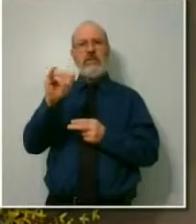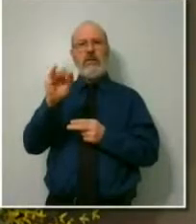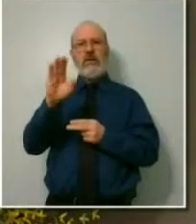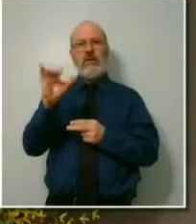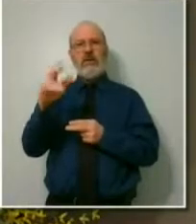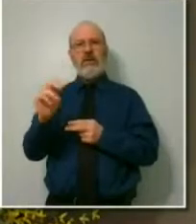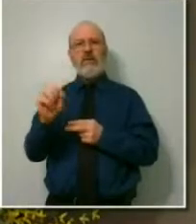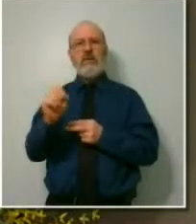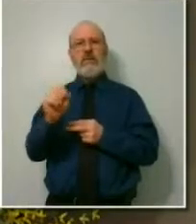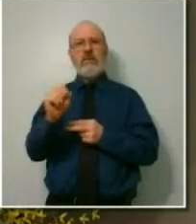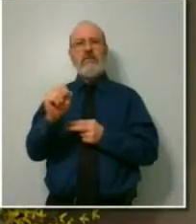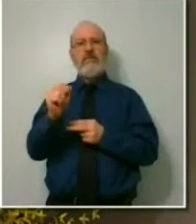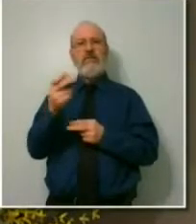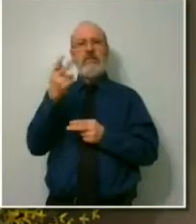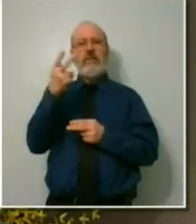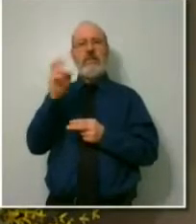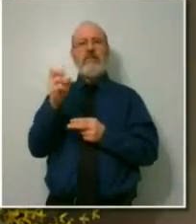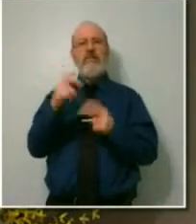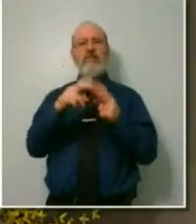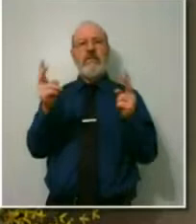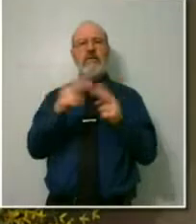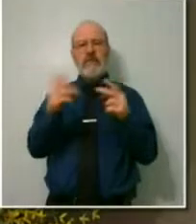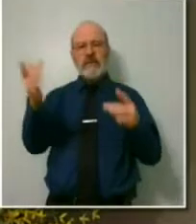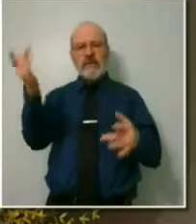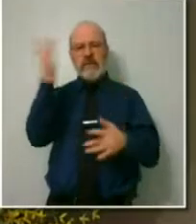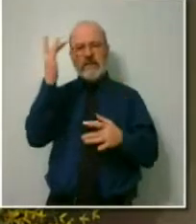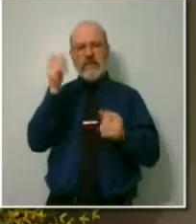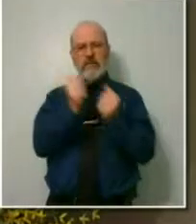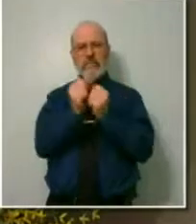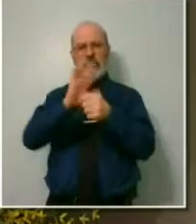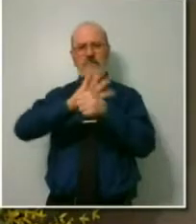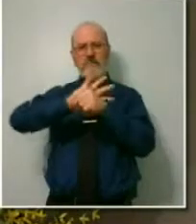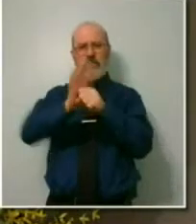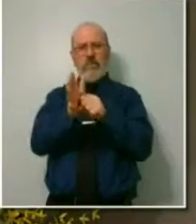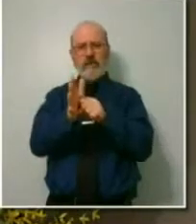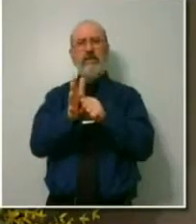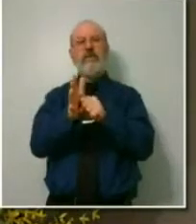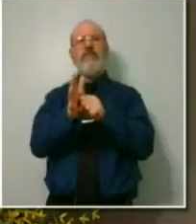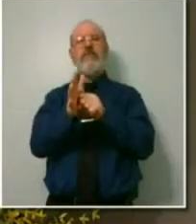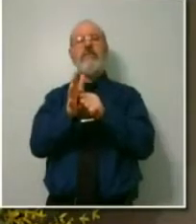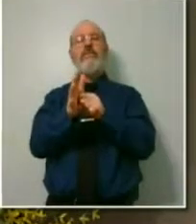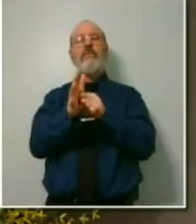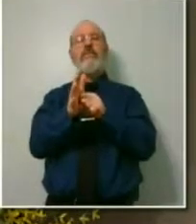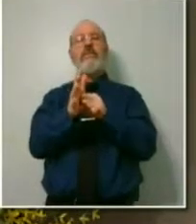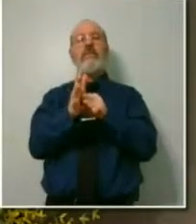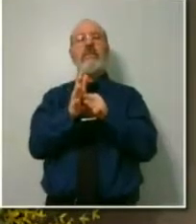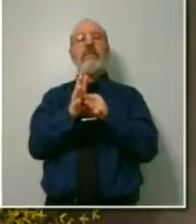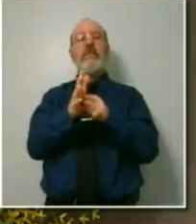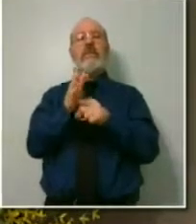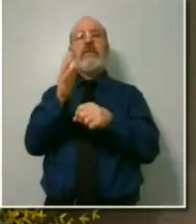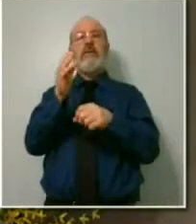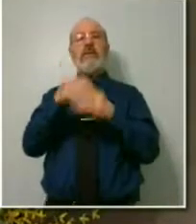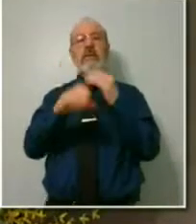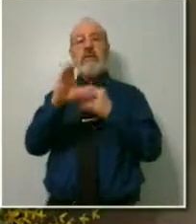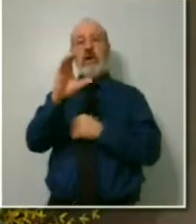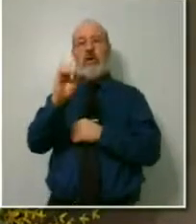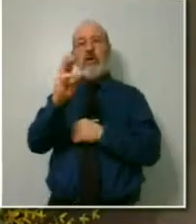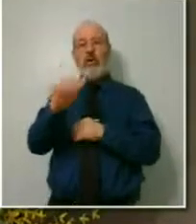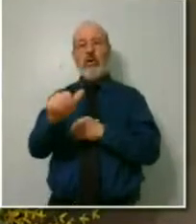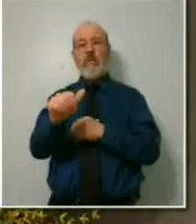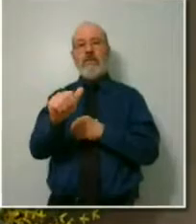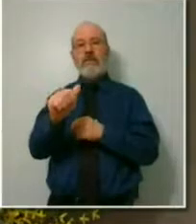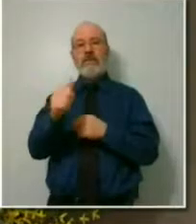he is very, very ill with COVID-19 and is in an induced coma. And his kidneys